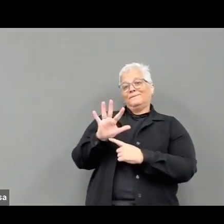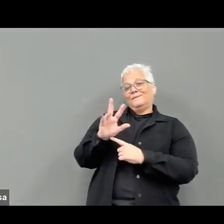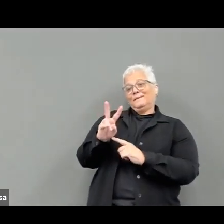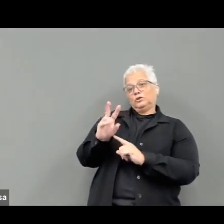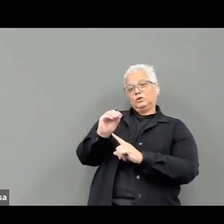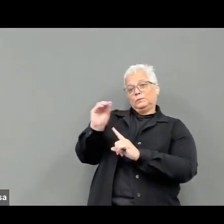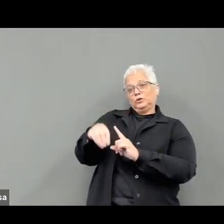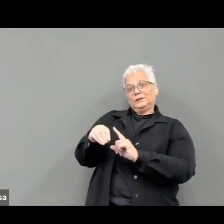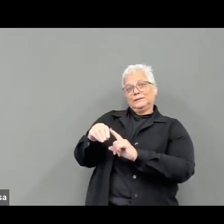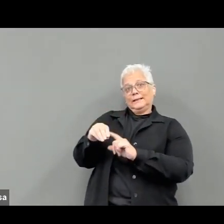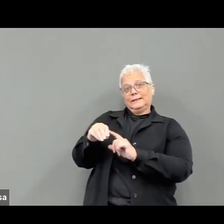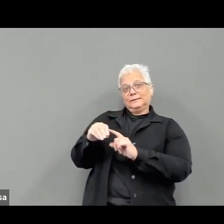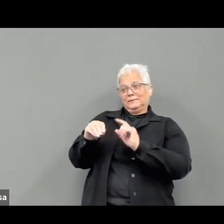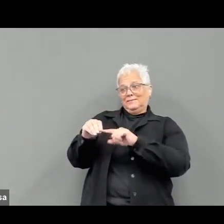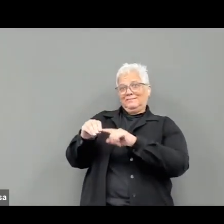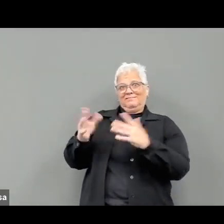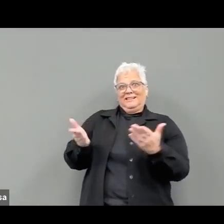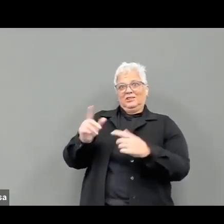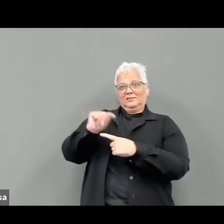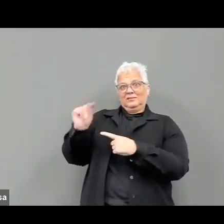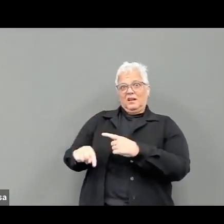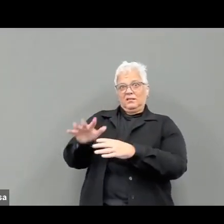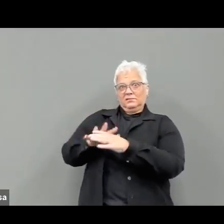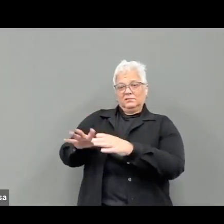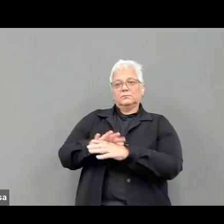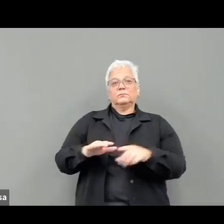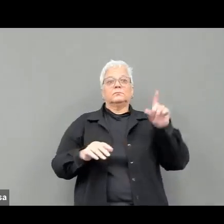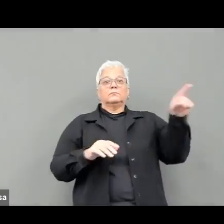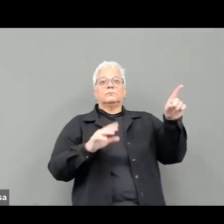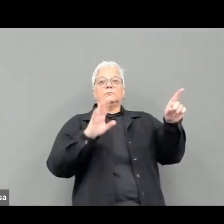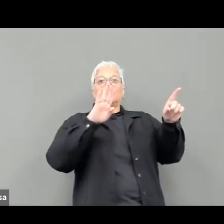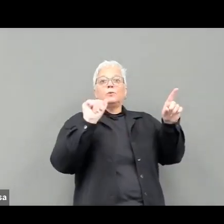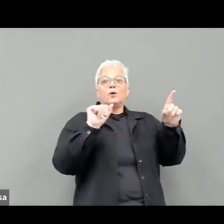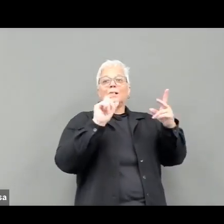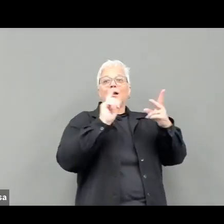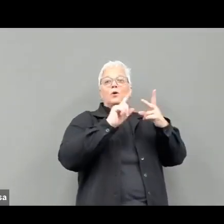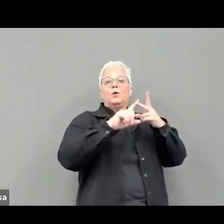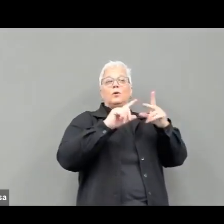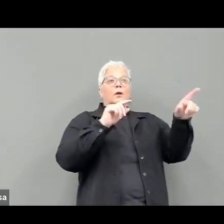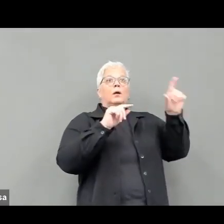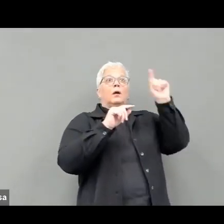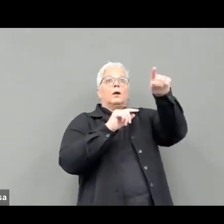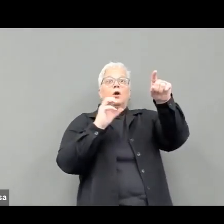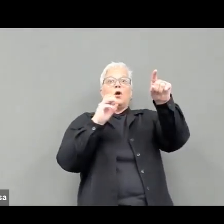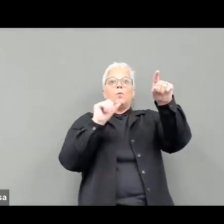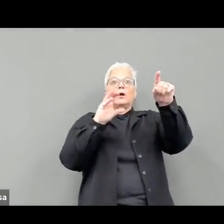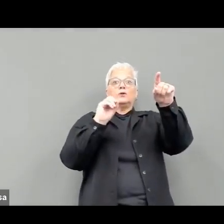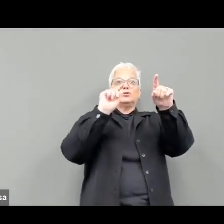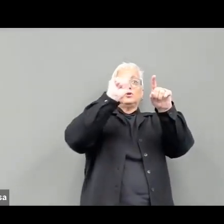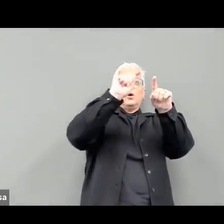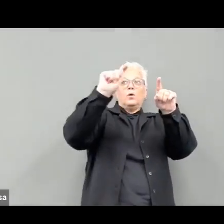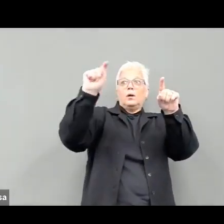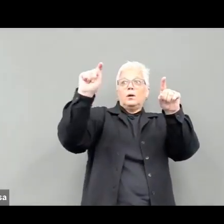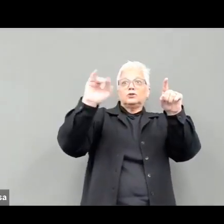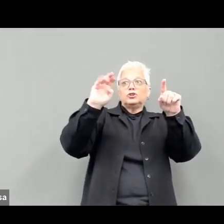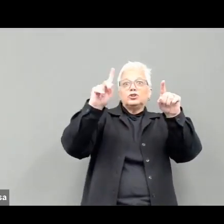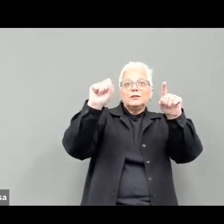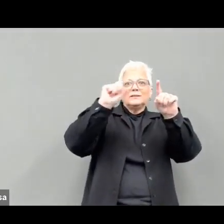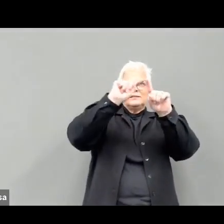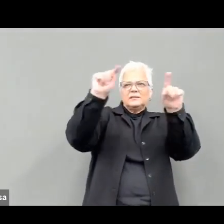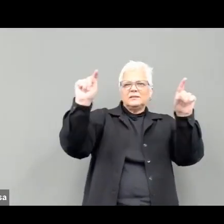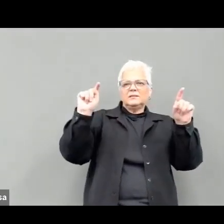Bixby accounted for 5% each. And no other county municipality had represented more than 5% of the